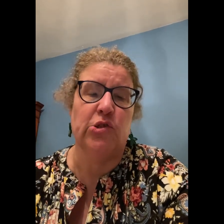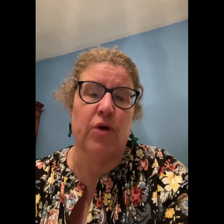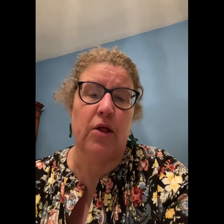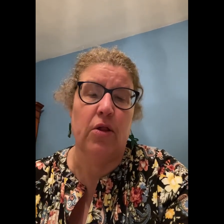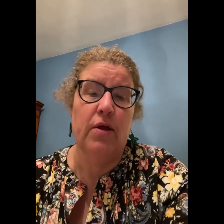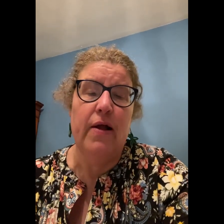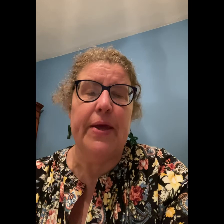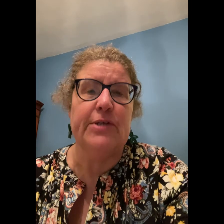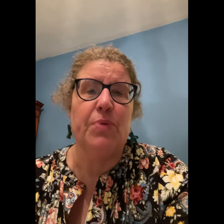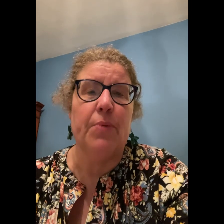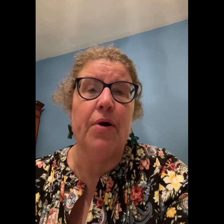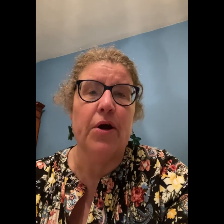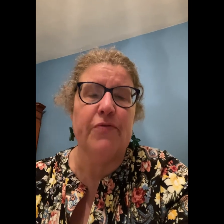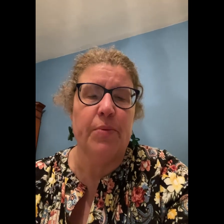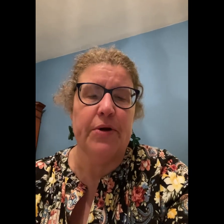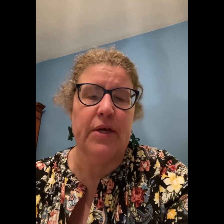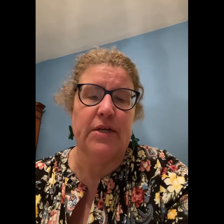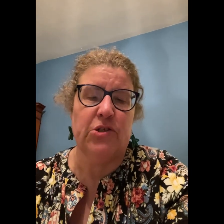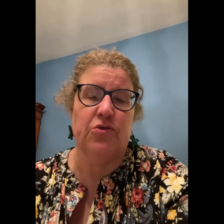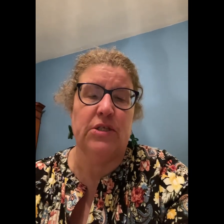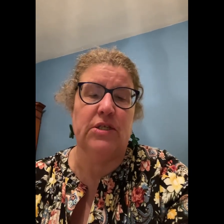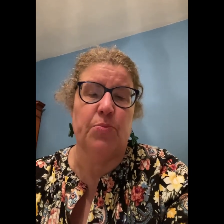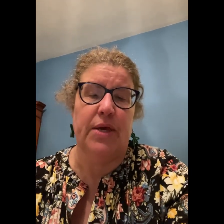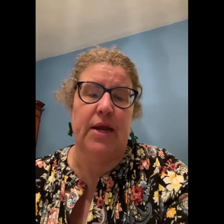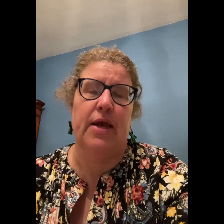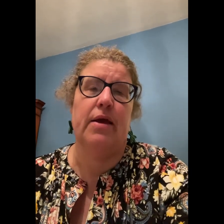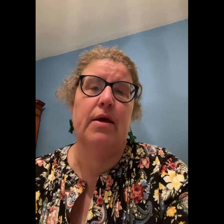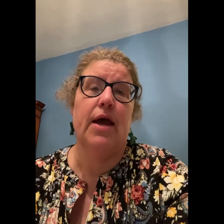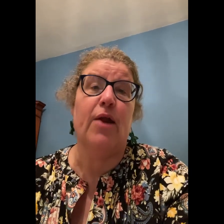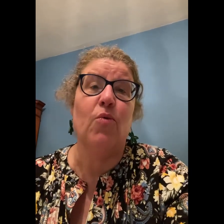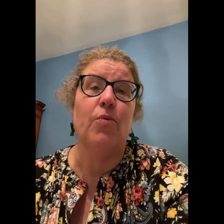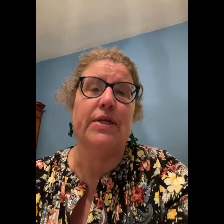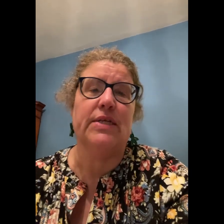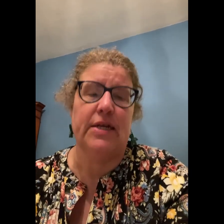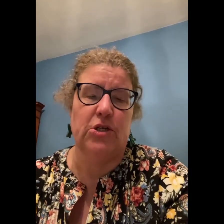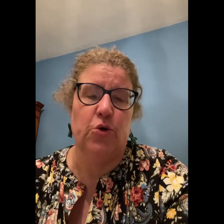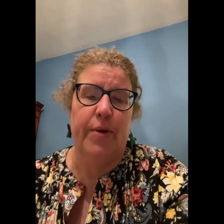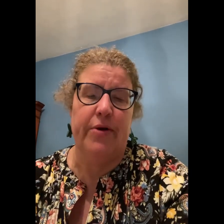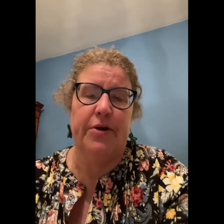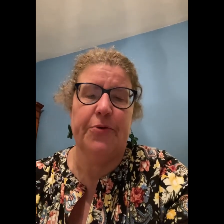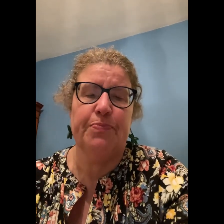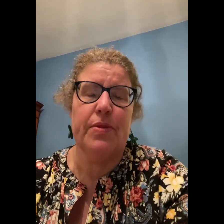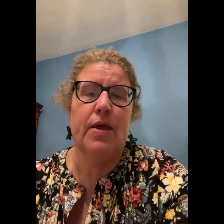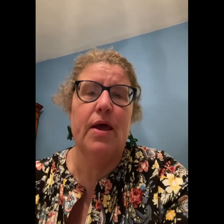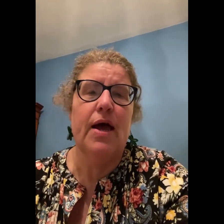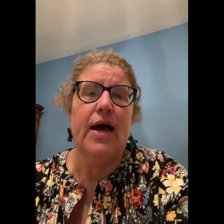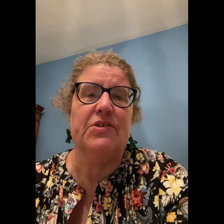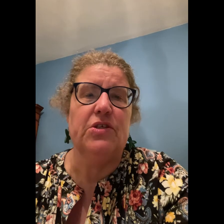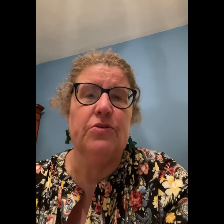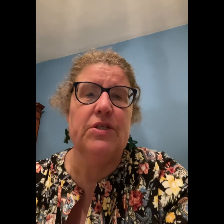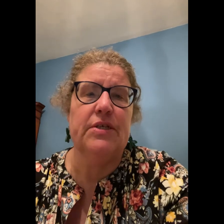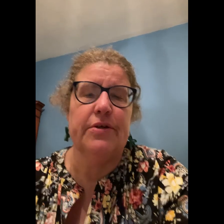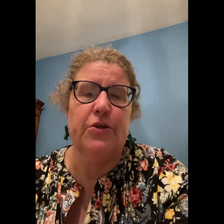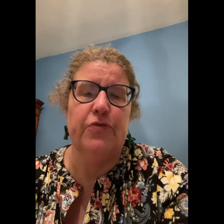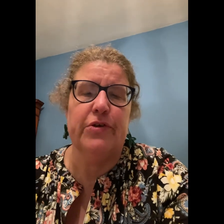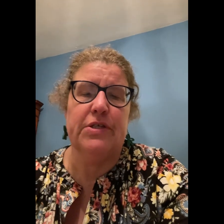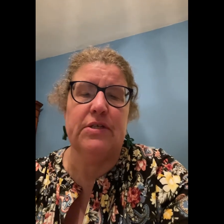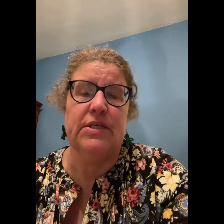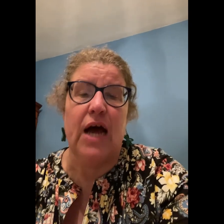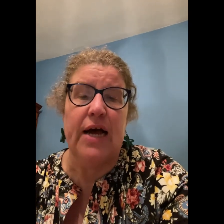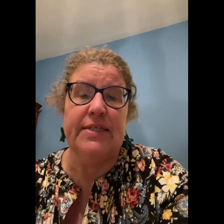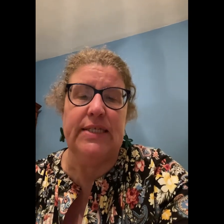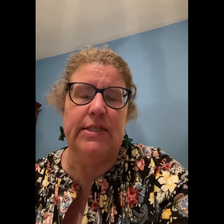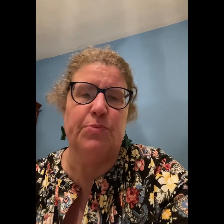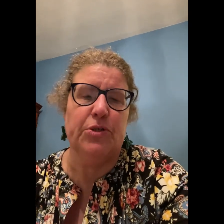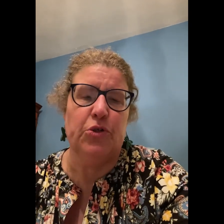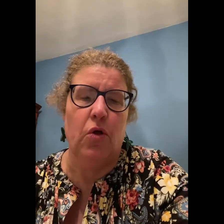stand in this struggle that has been a part of American history since the beginning and what we intend to do about it. As a Unitarian